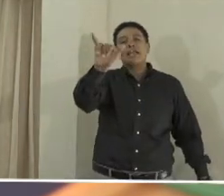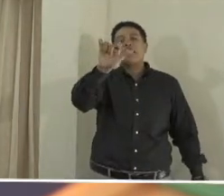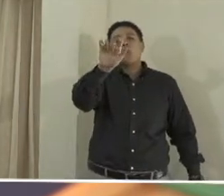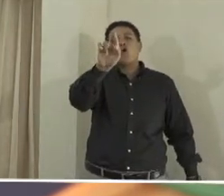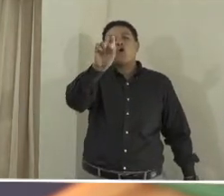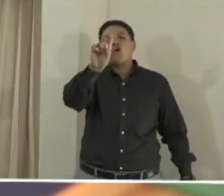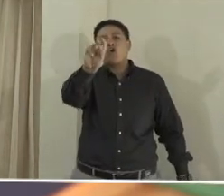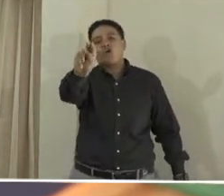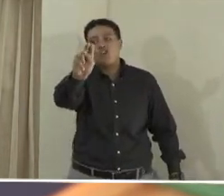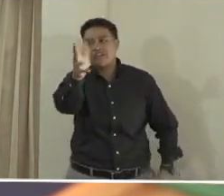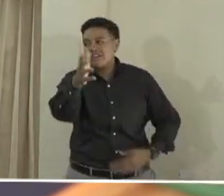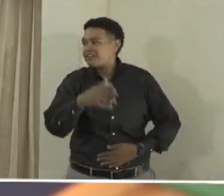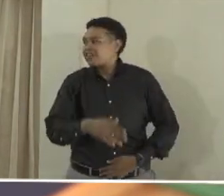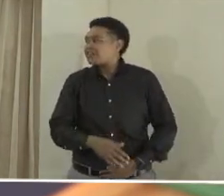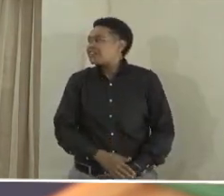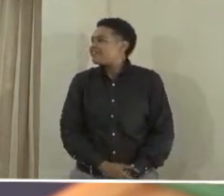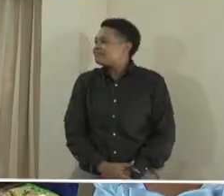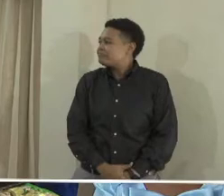Gordon.